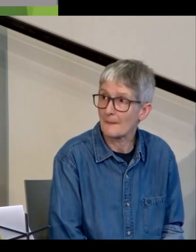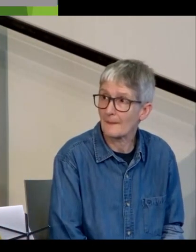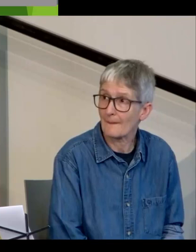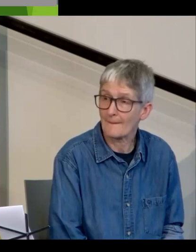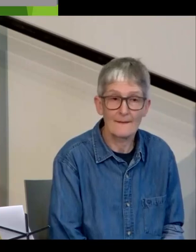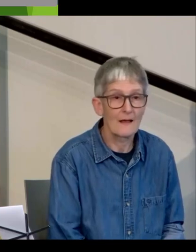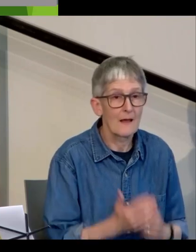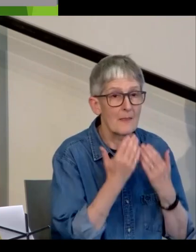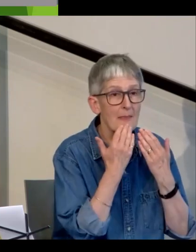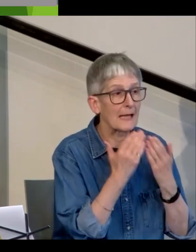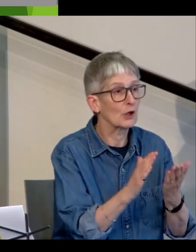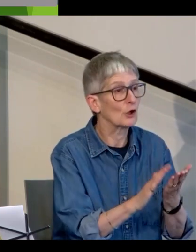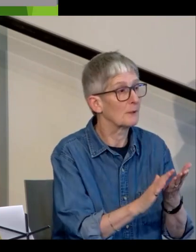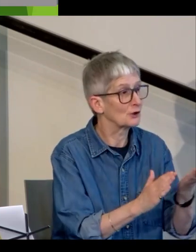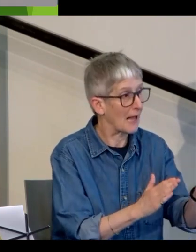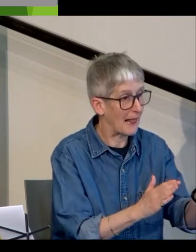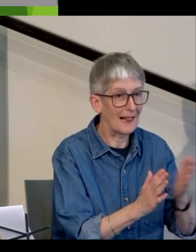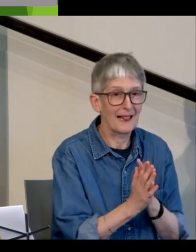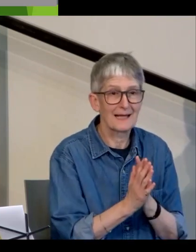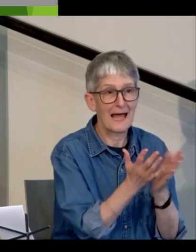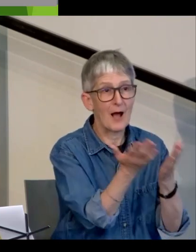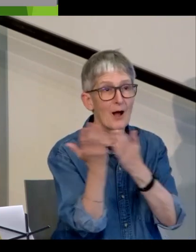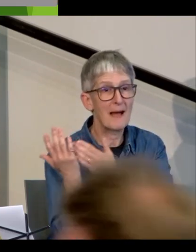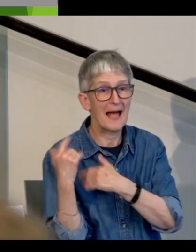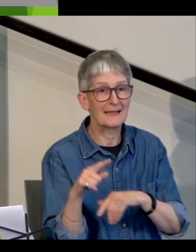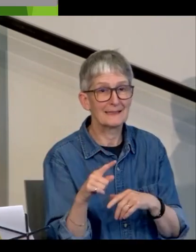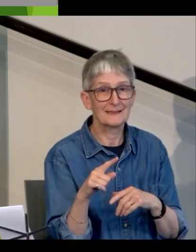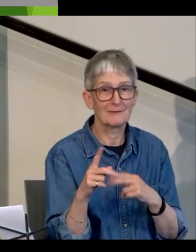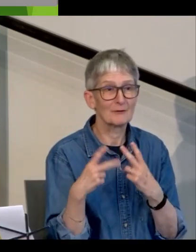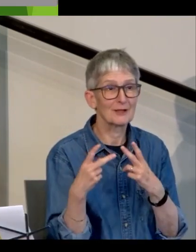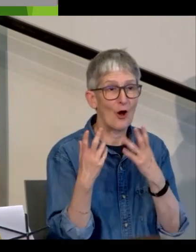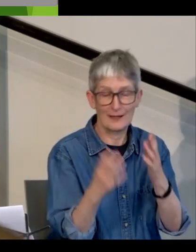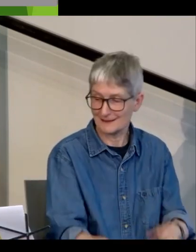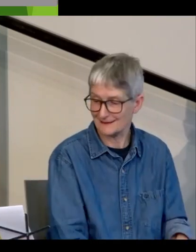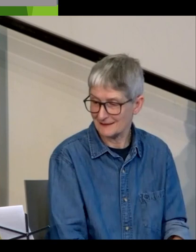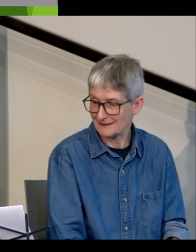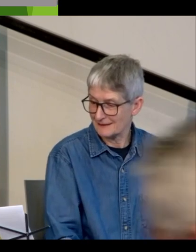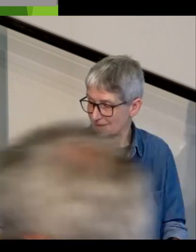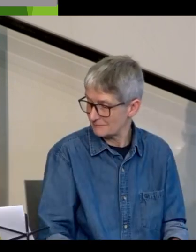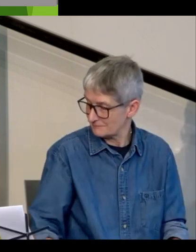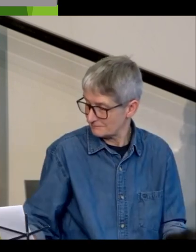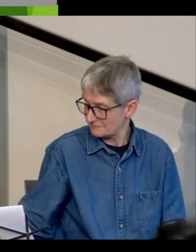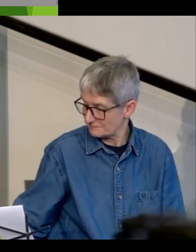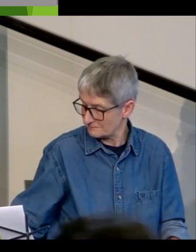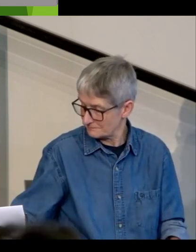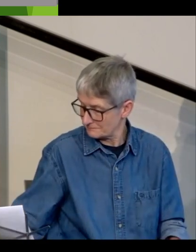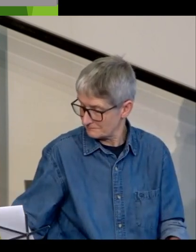Thank you, Michele. The band are going to come up and we're going to respond to this love that we've heard